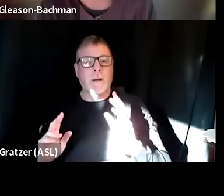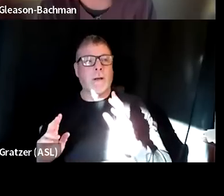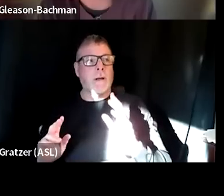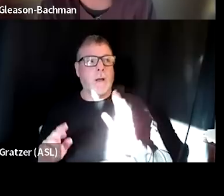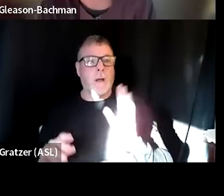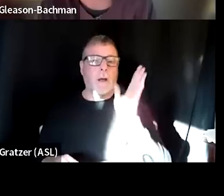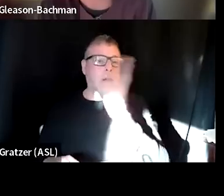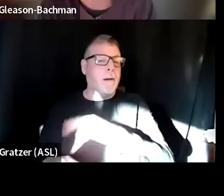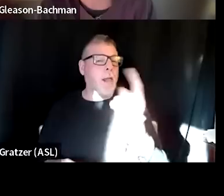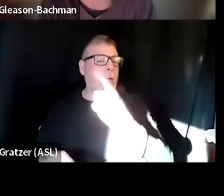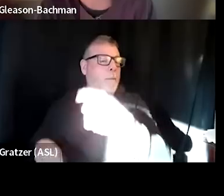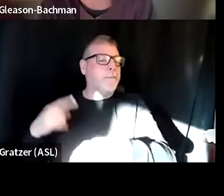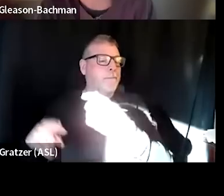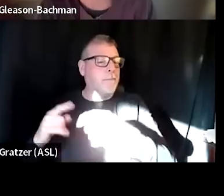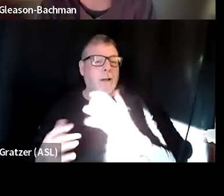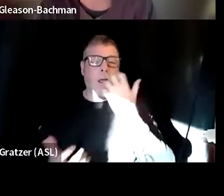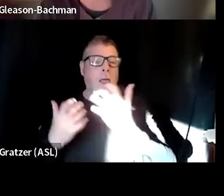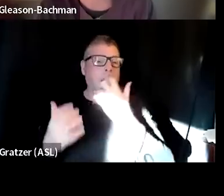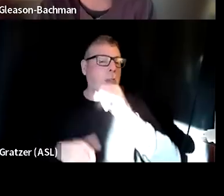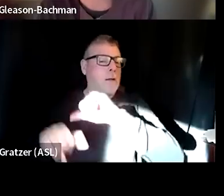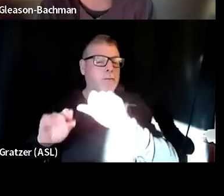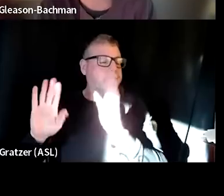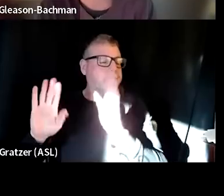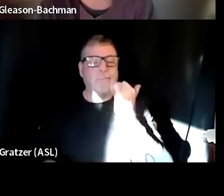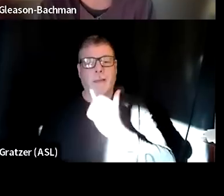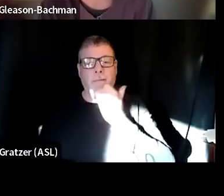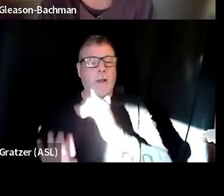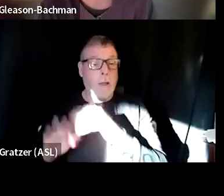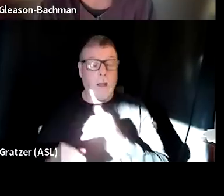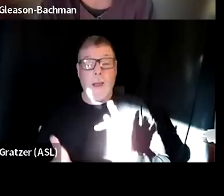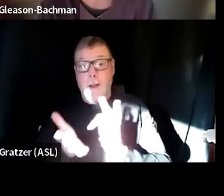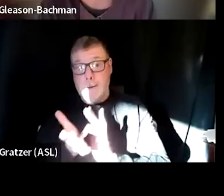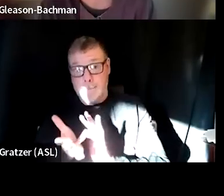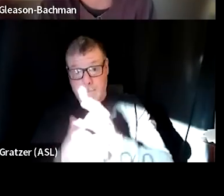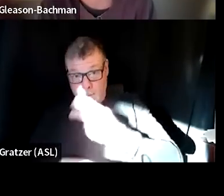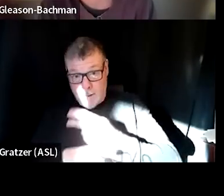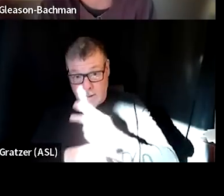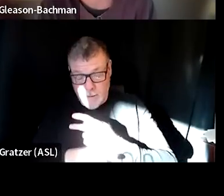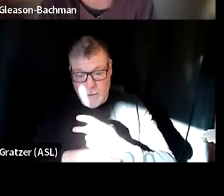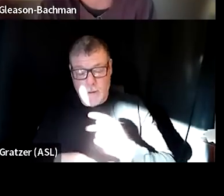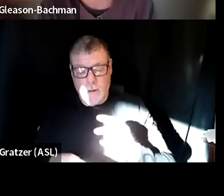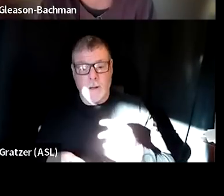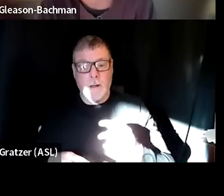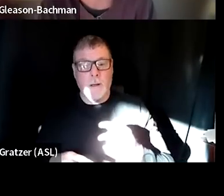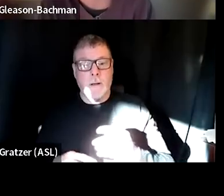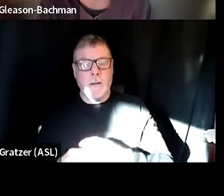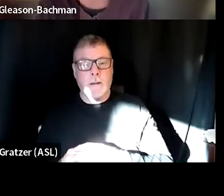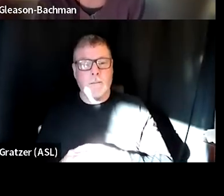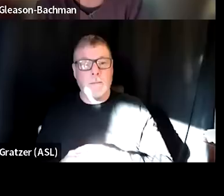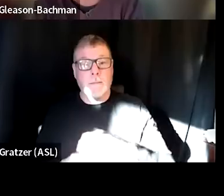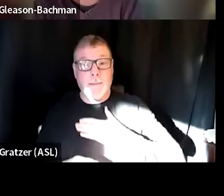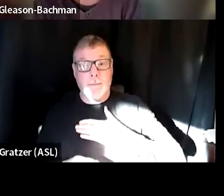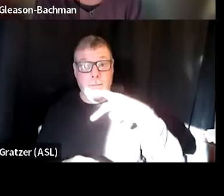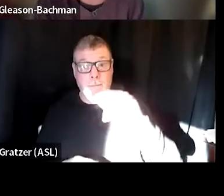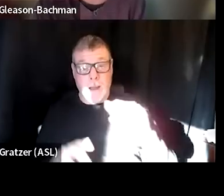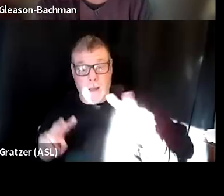those guys are always fighting and yelling and screaming at each other. We were doing medical care at the time. You know, my PA looks